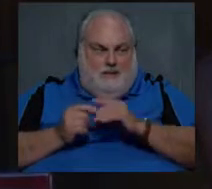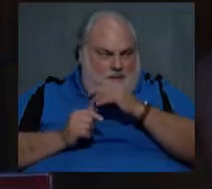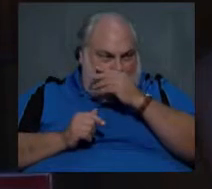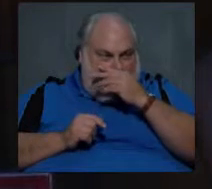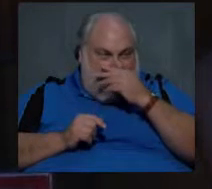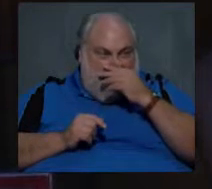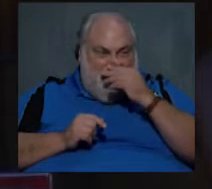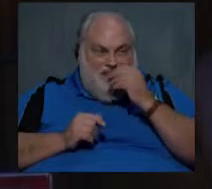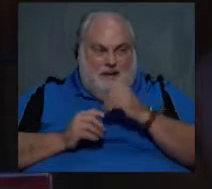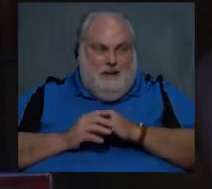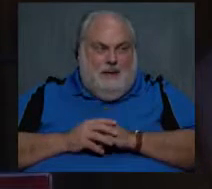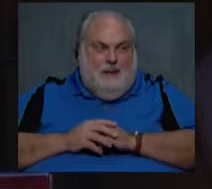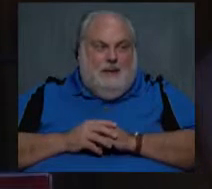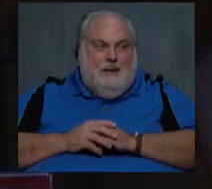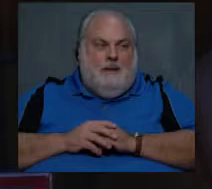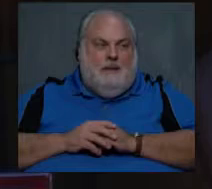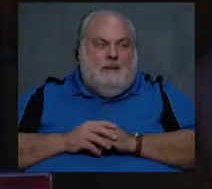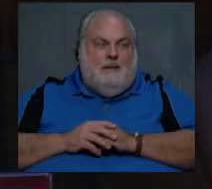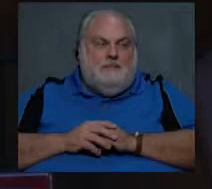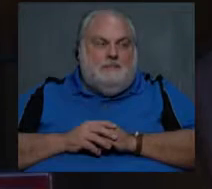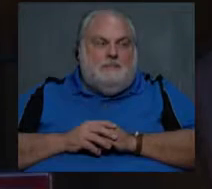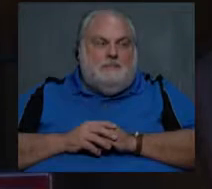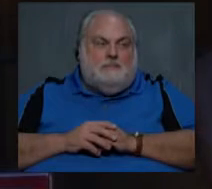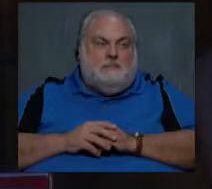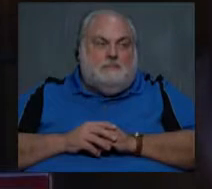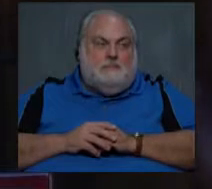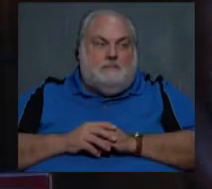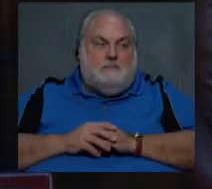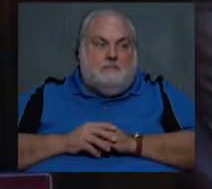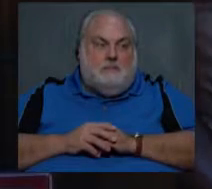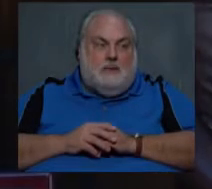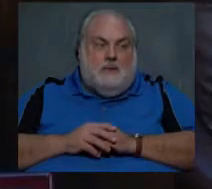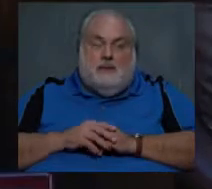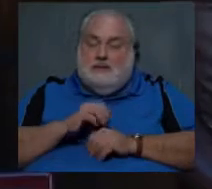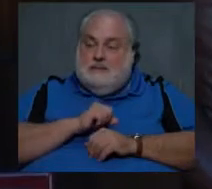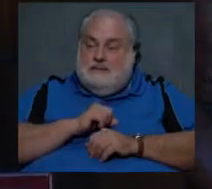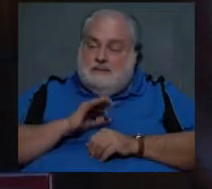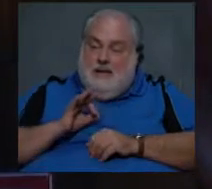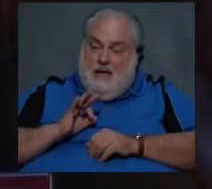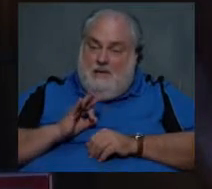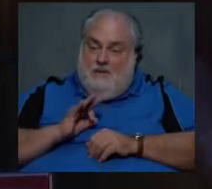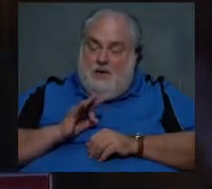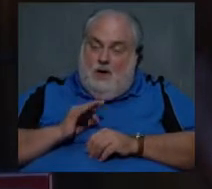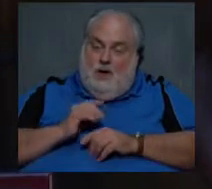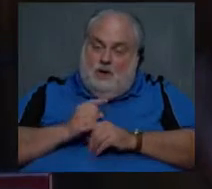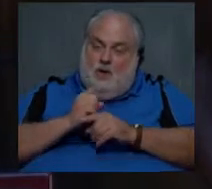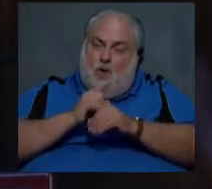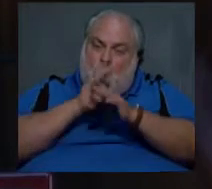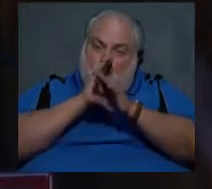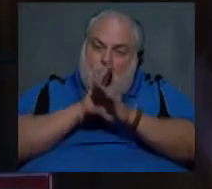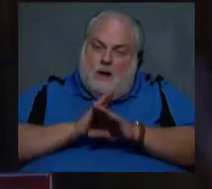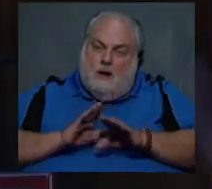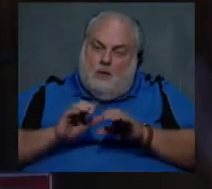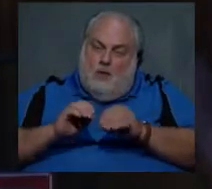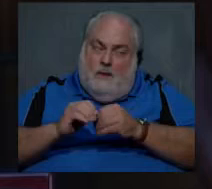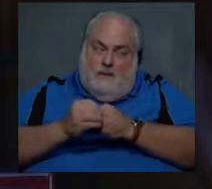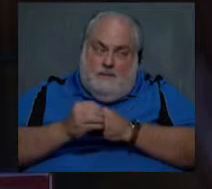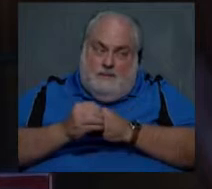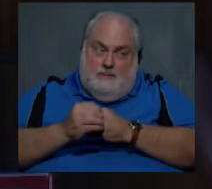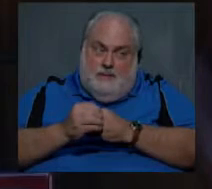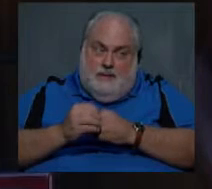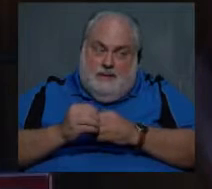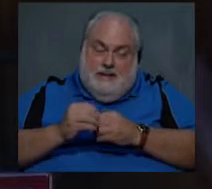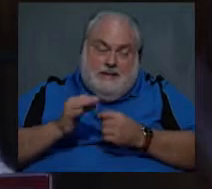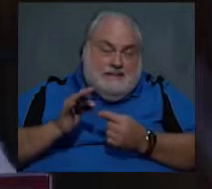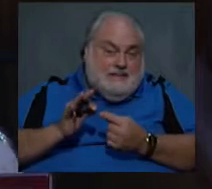motion, if that's okay. What I'd like to ask staff, on general quiet office, is